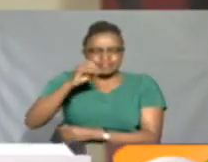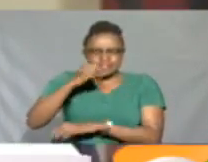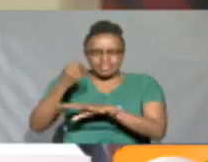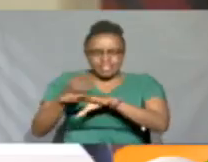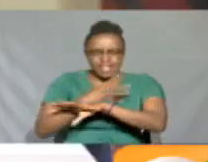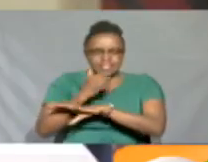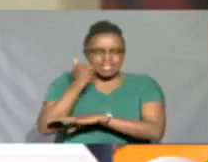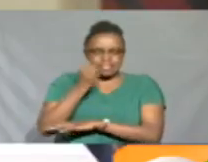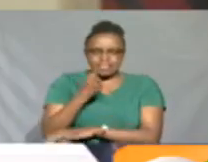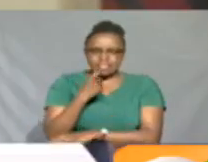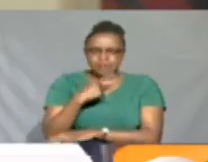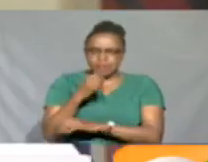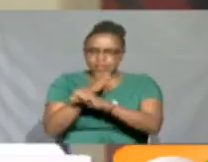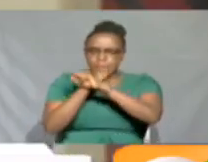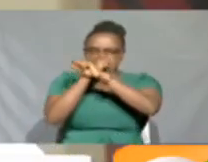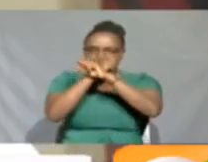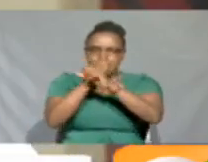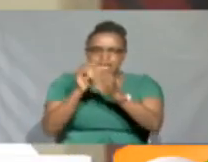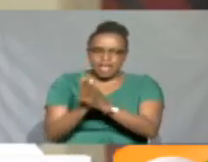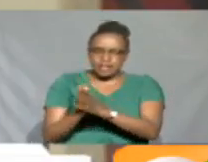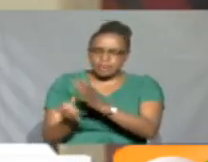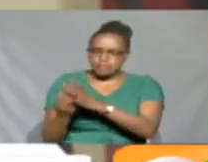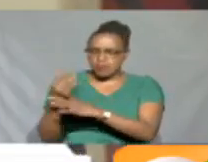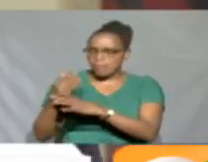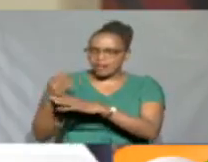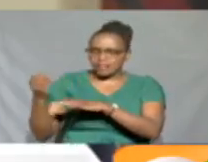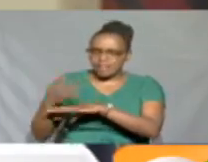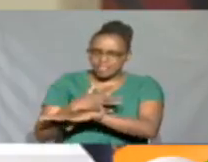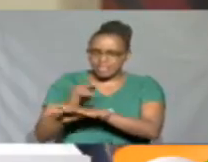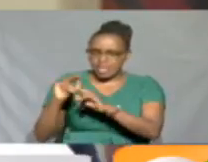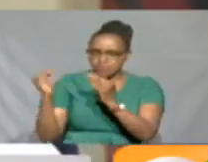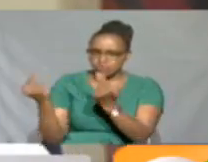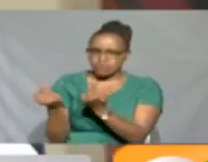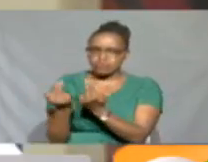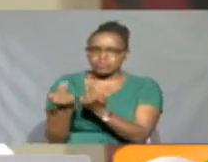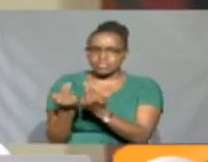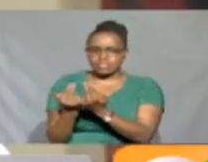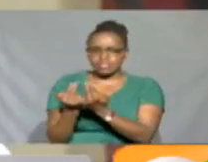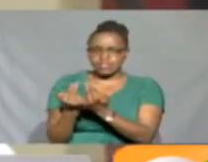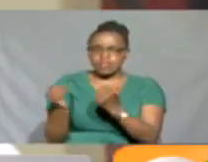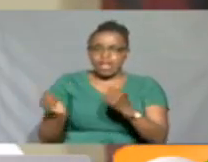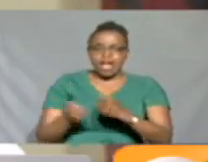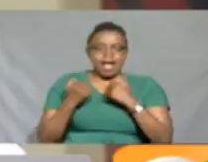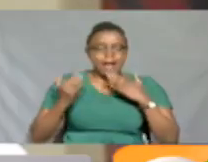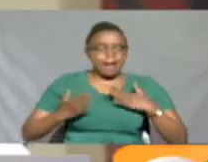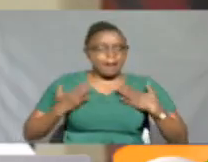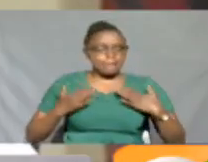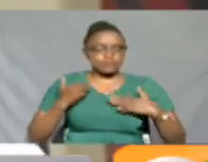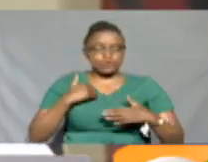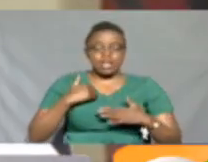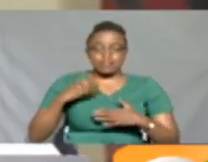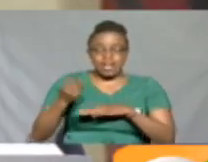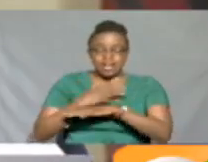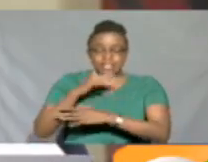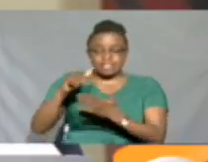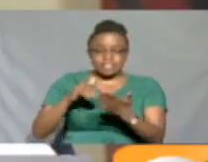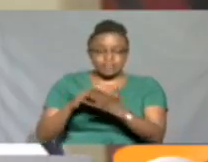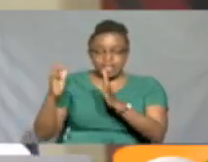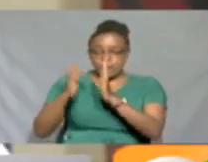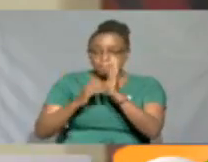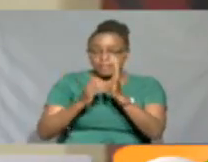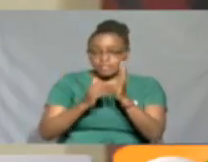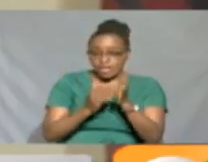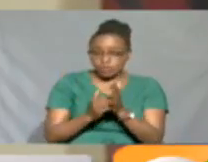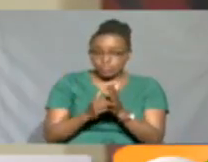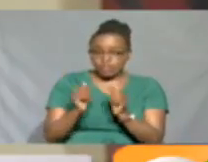treatment, especially the prevention and setting up of cancer units. We'll be happy to have a cancer center in Machakos County